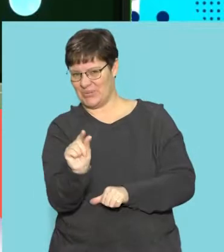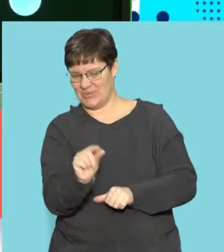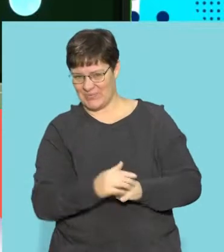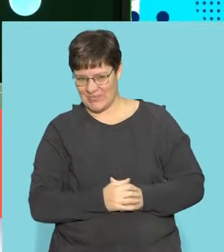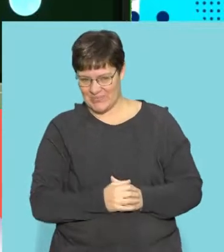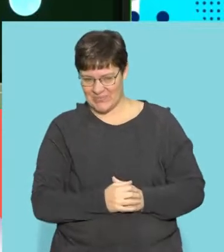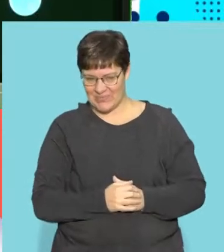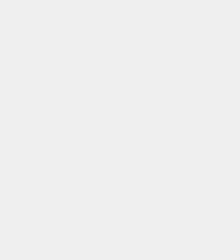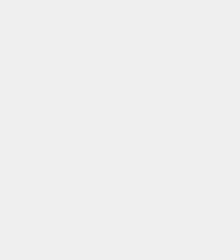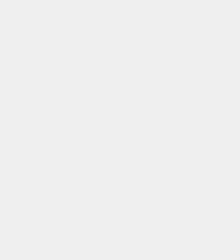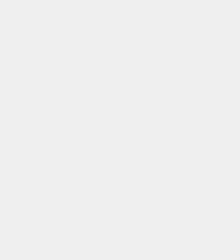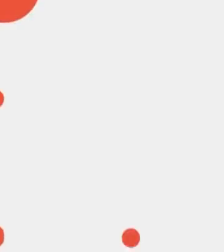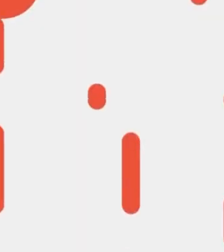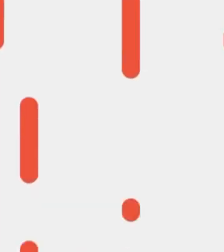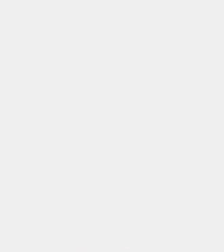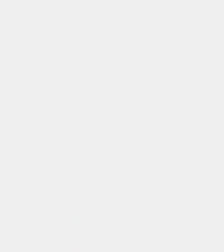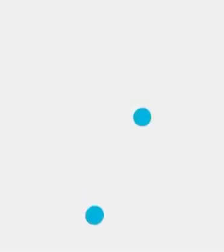now.